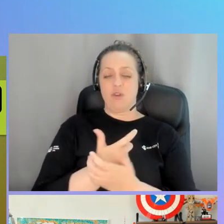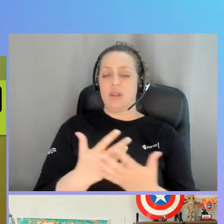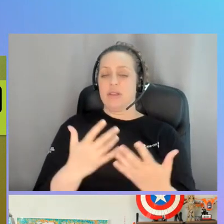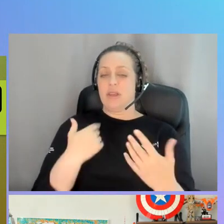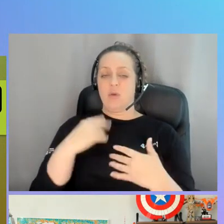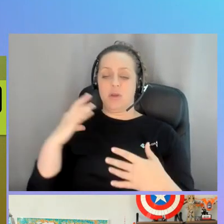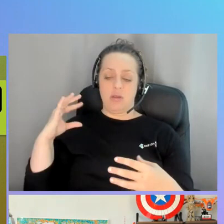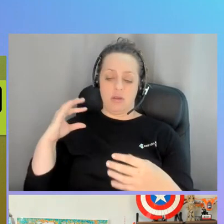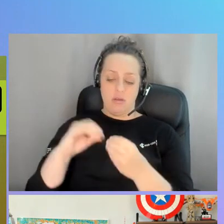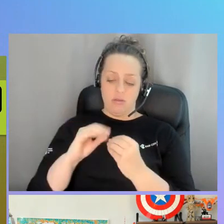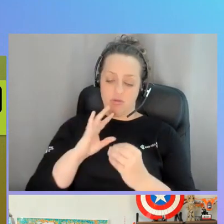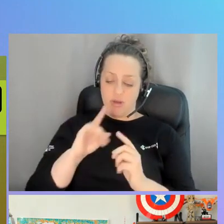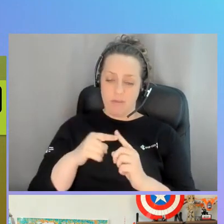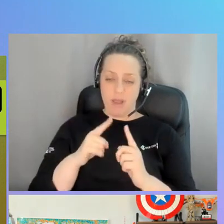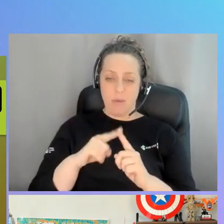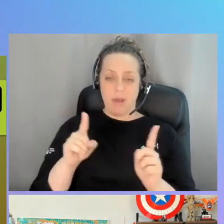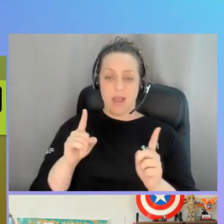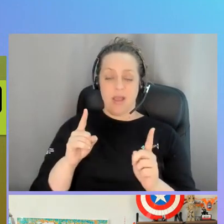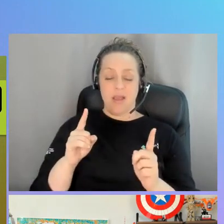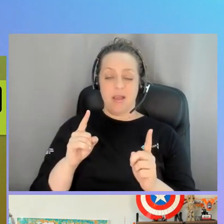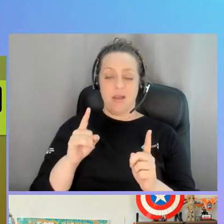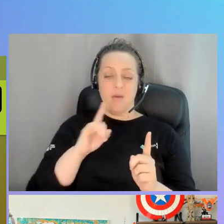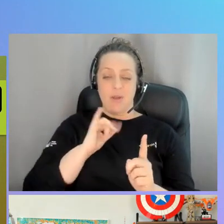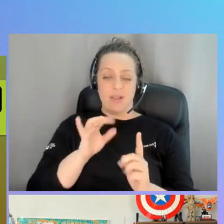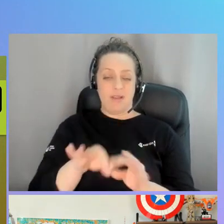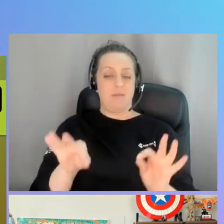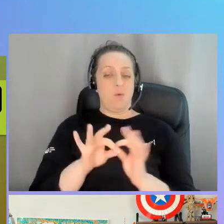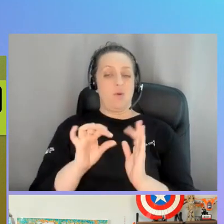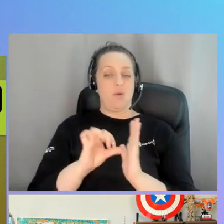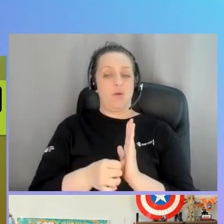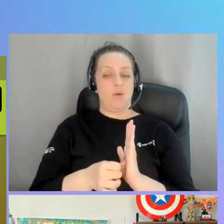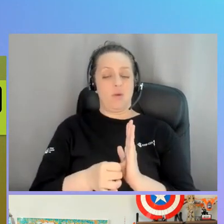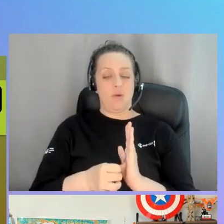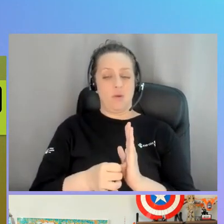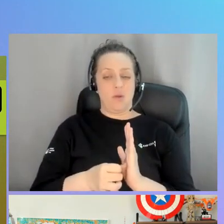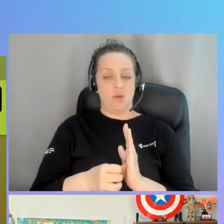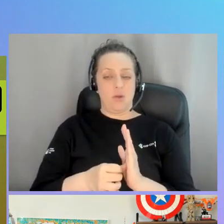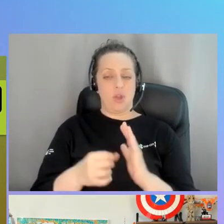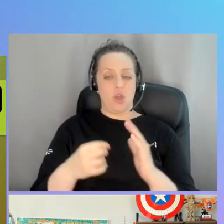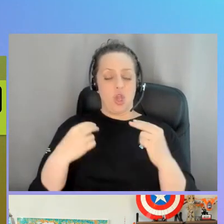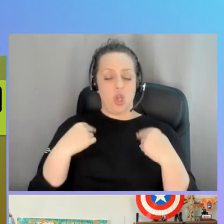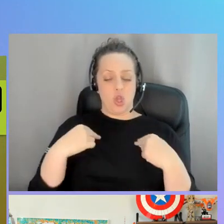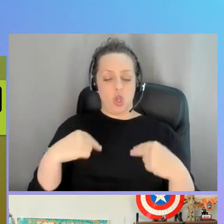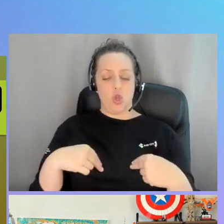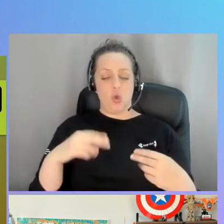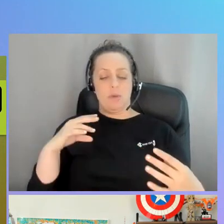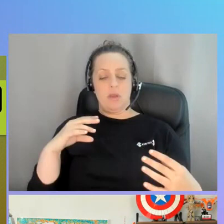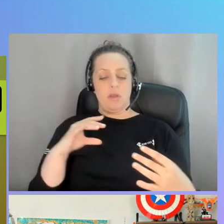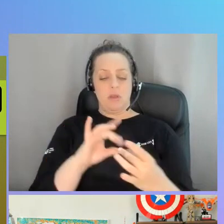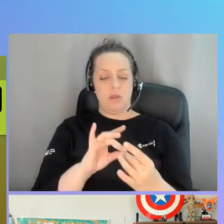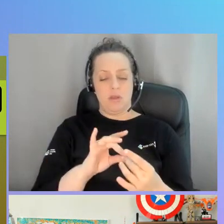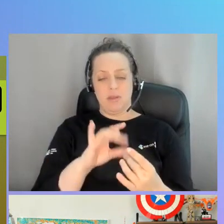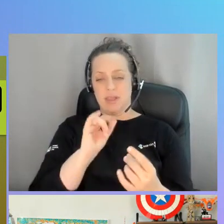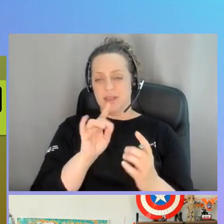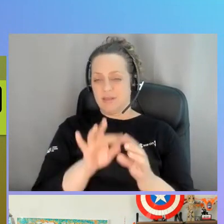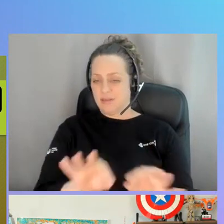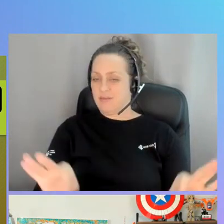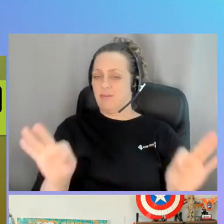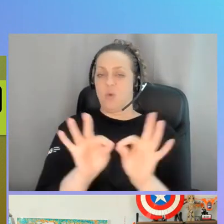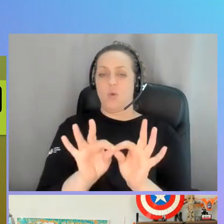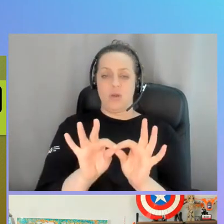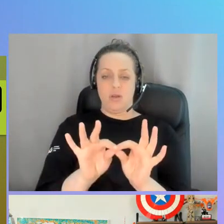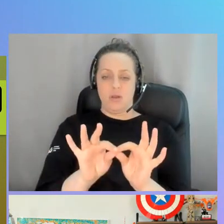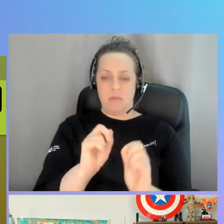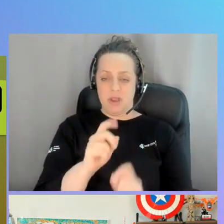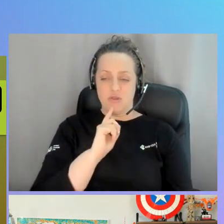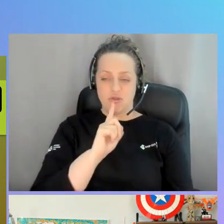talked about here, but ultimately, the human touch is very much needed, right? So making sure that